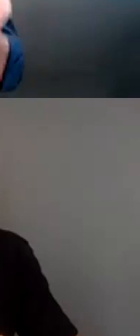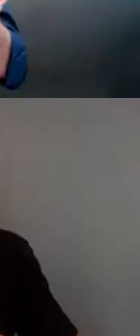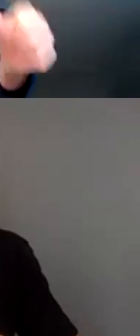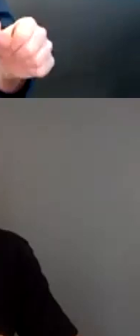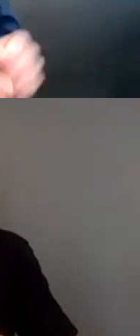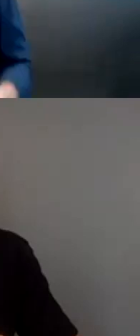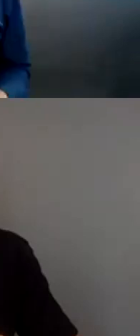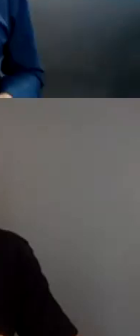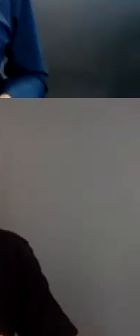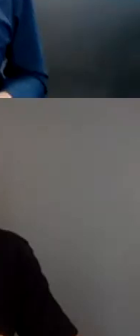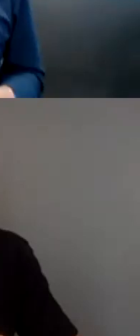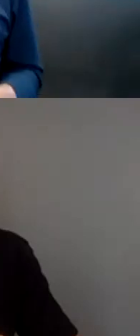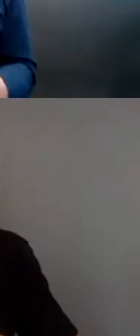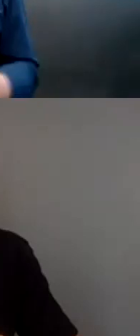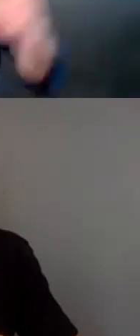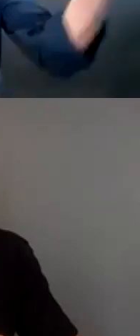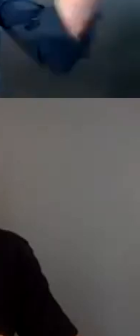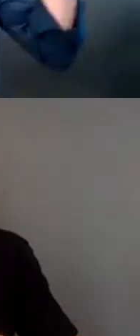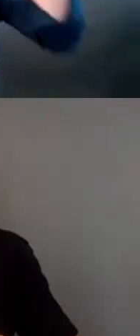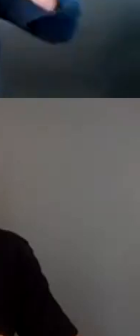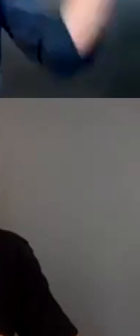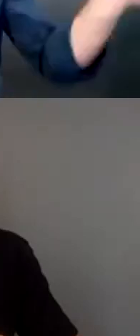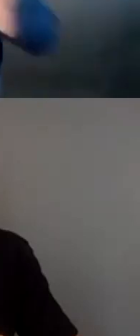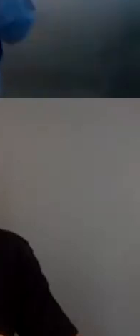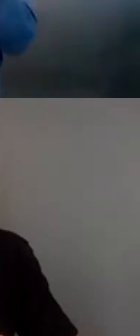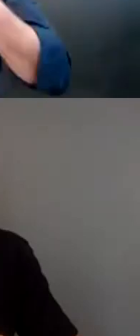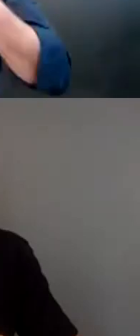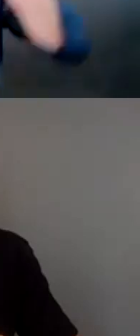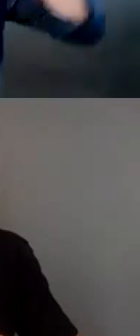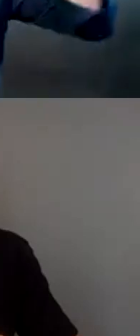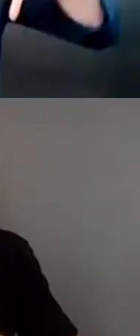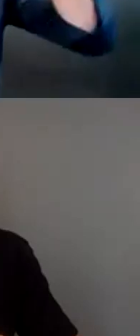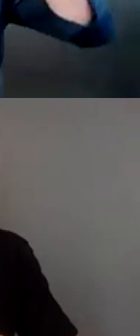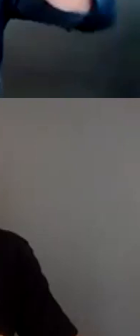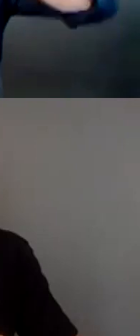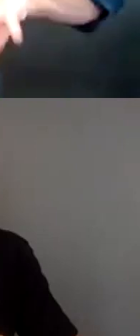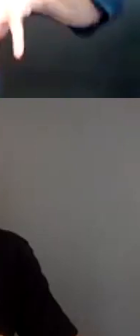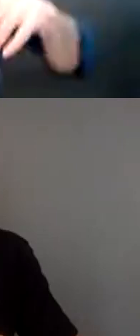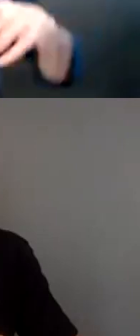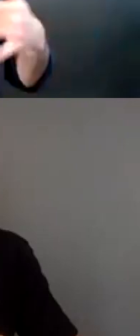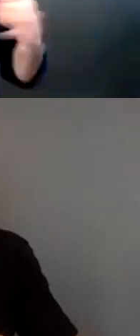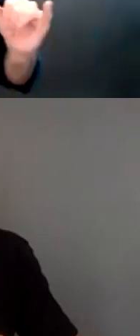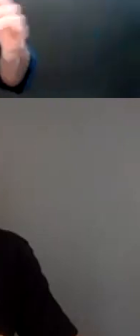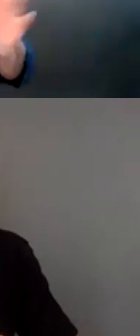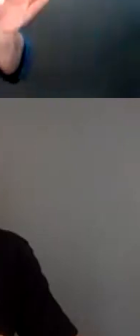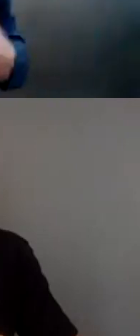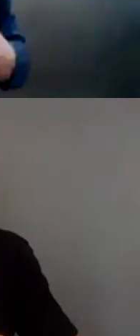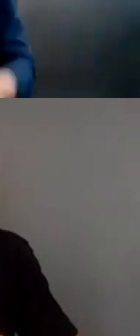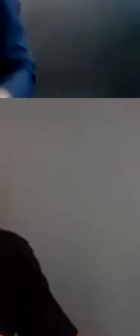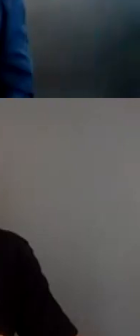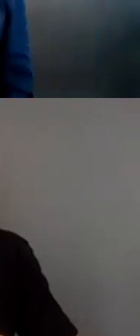oppressive. Like that is how do we protect that autonomy? And so those are the conversations. And I think